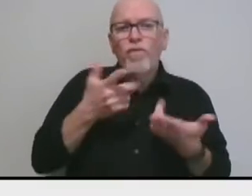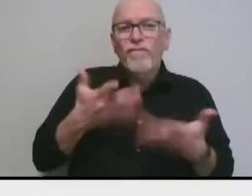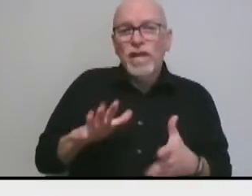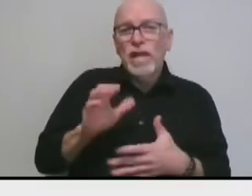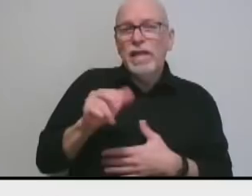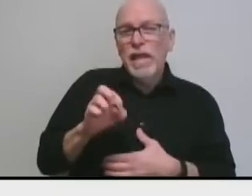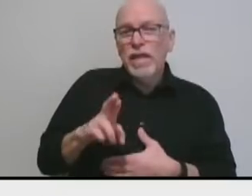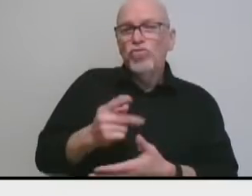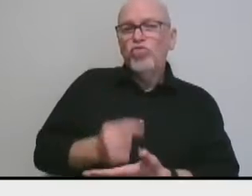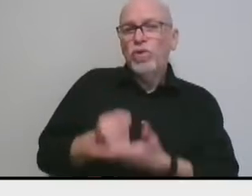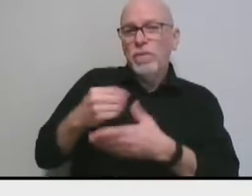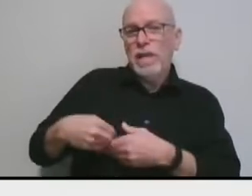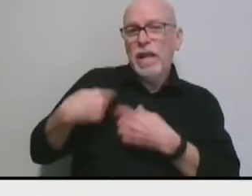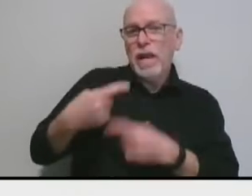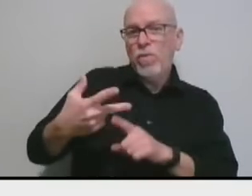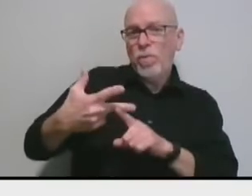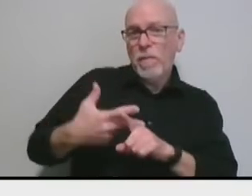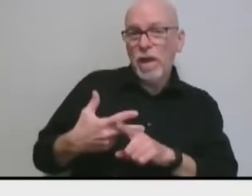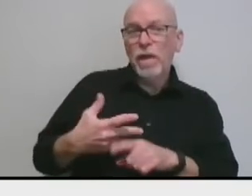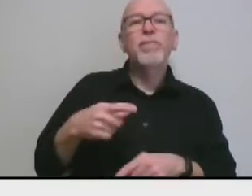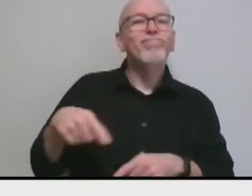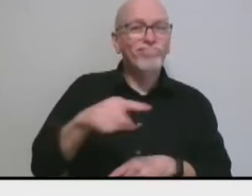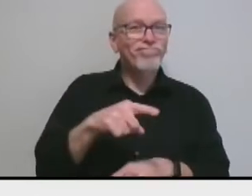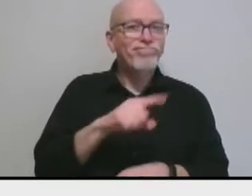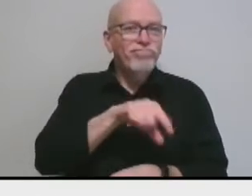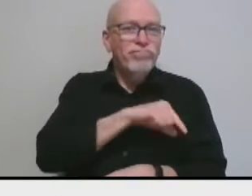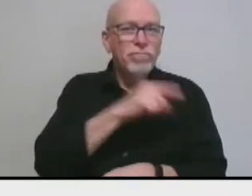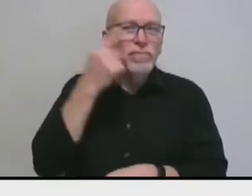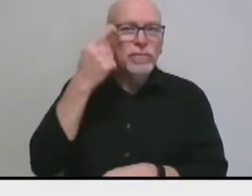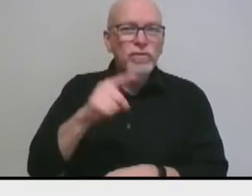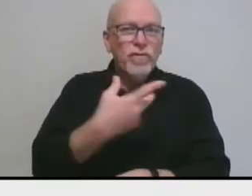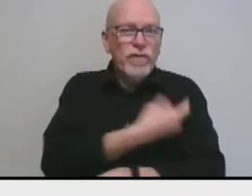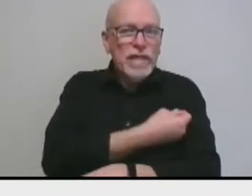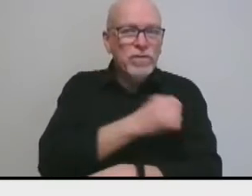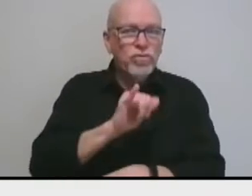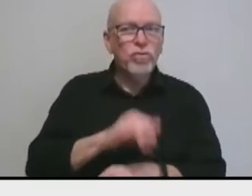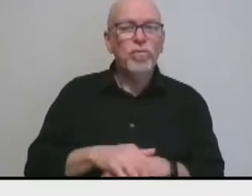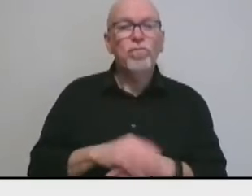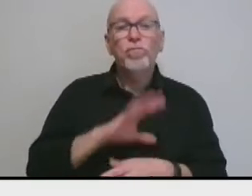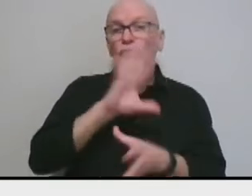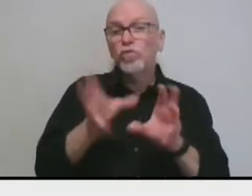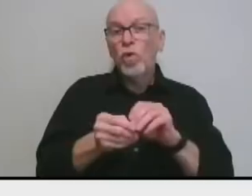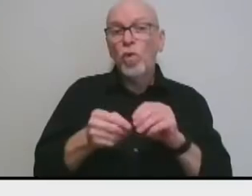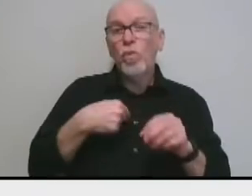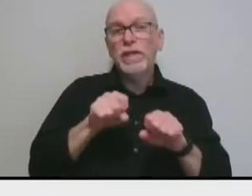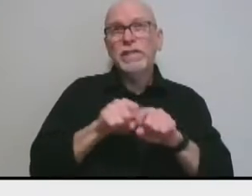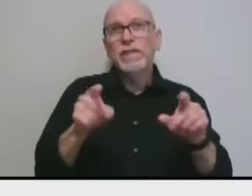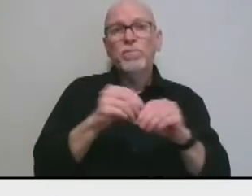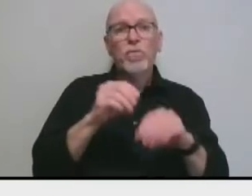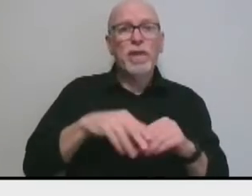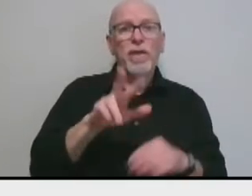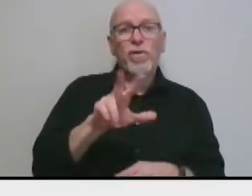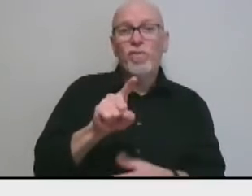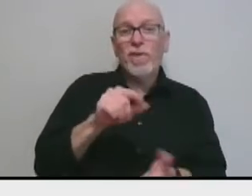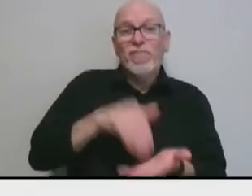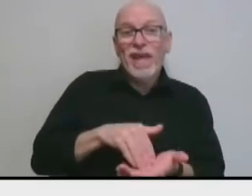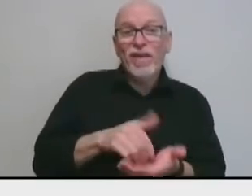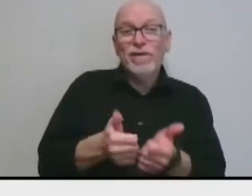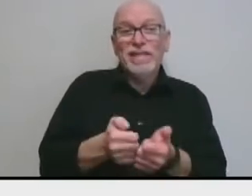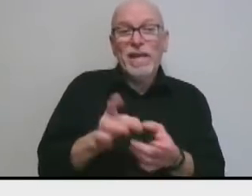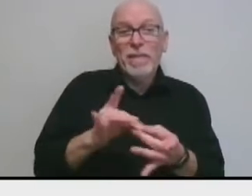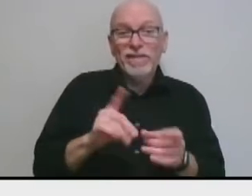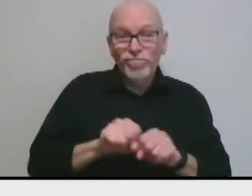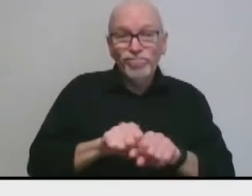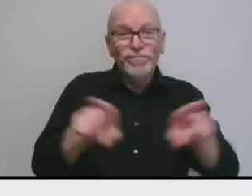the last 3 months that they are also eligible for a vaccine. In total so far, we sent more than 31,000 text messages to alert